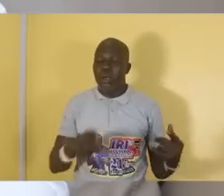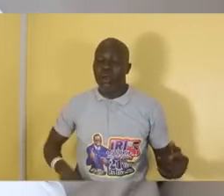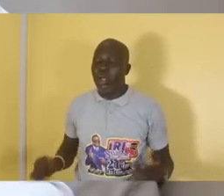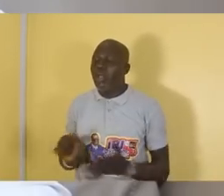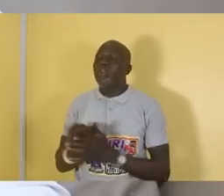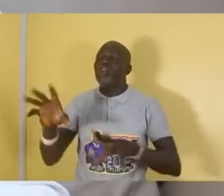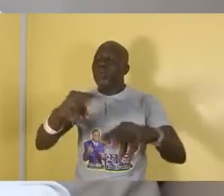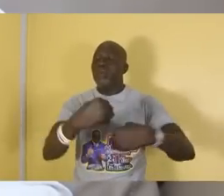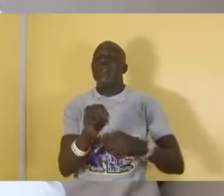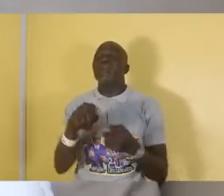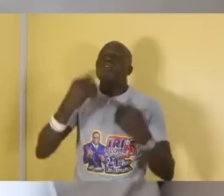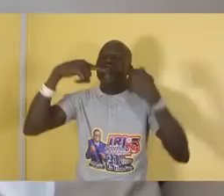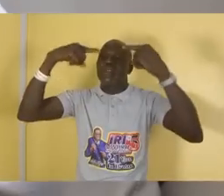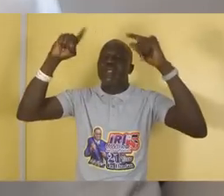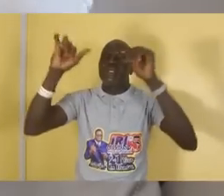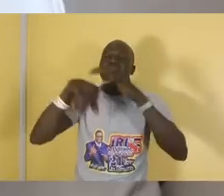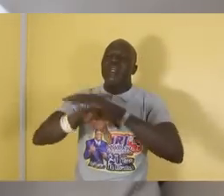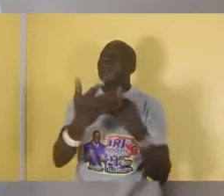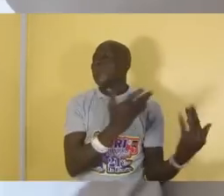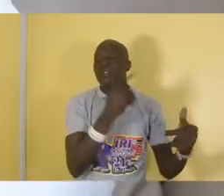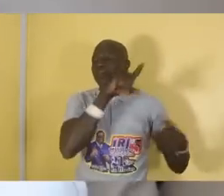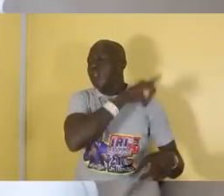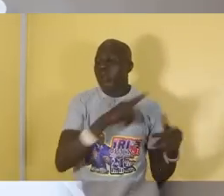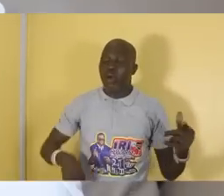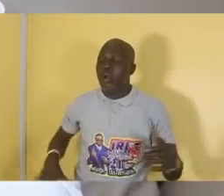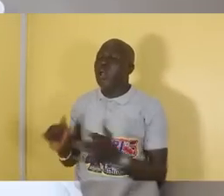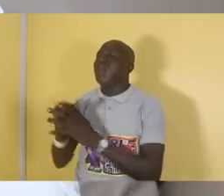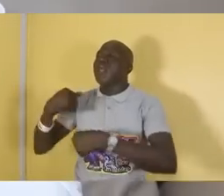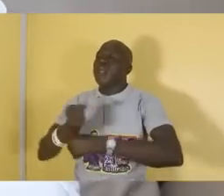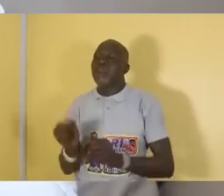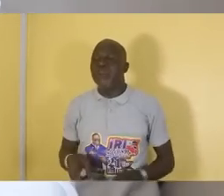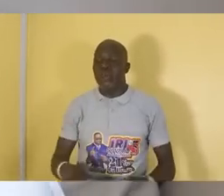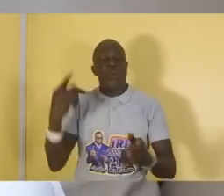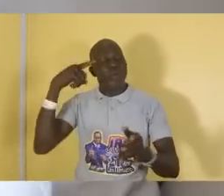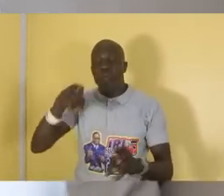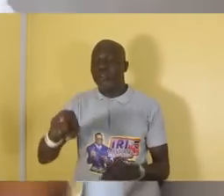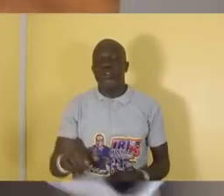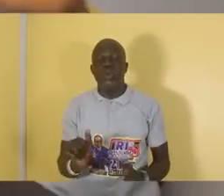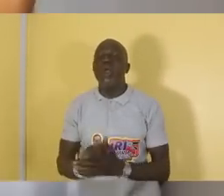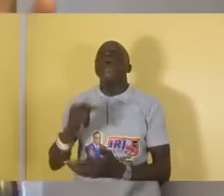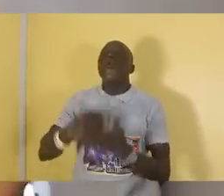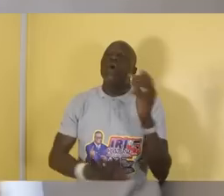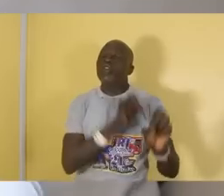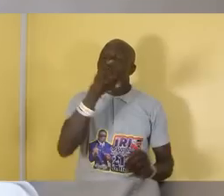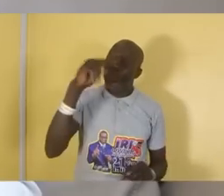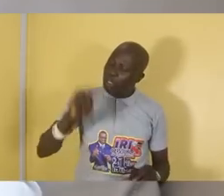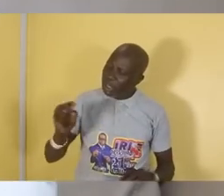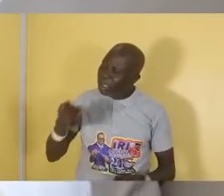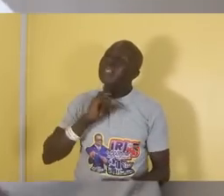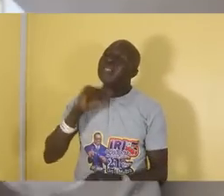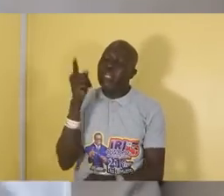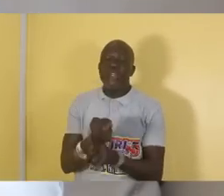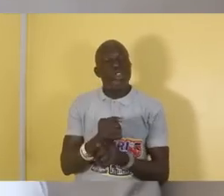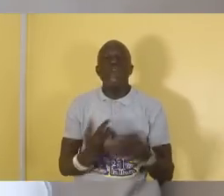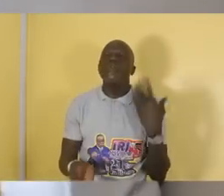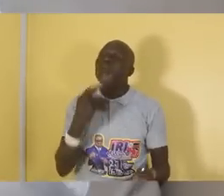the Lord. He will make you succeed. Wait unto the Lord. Amen. What's just saying is